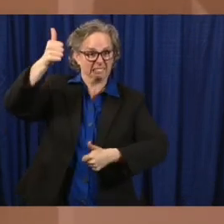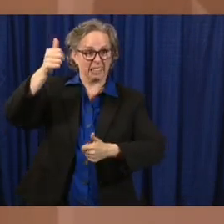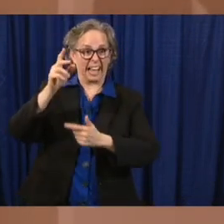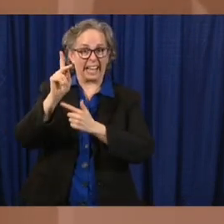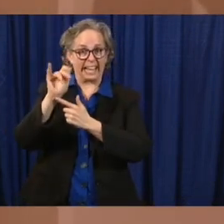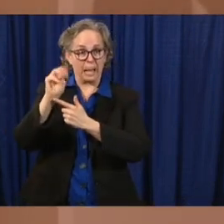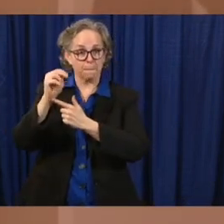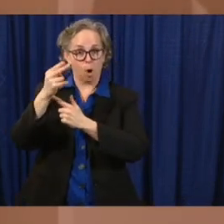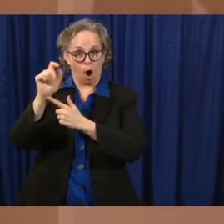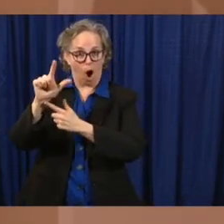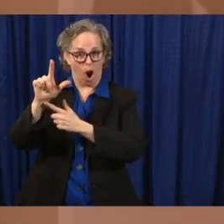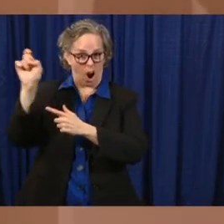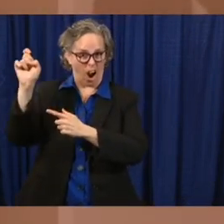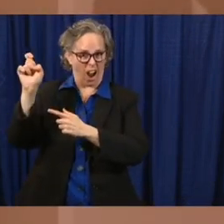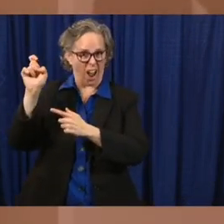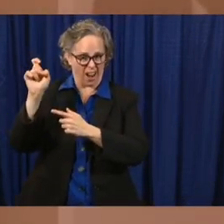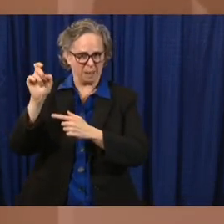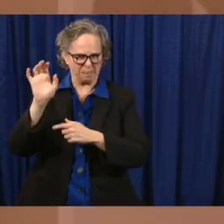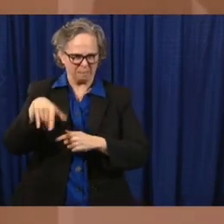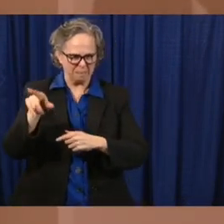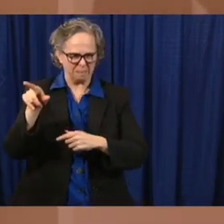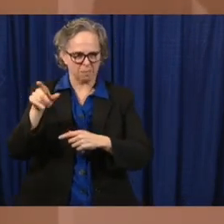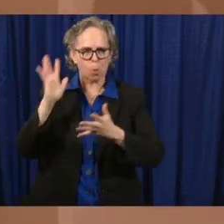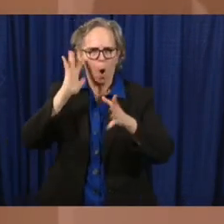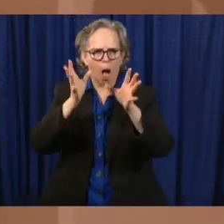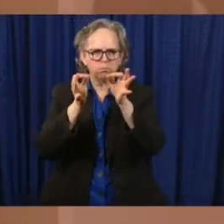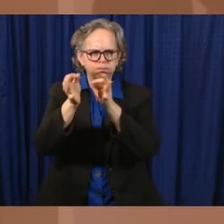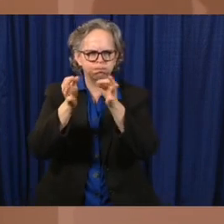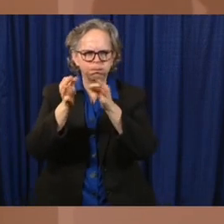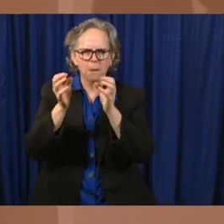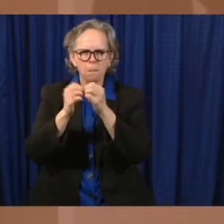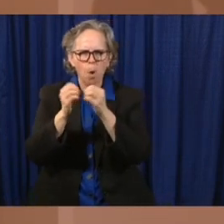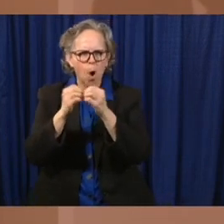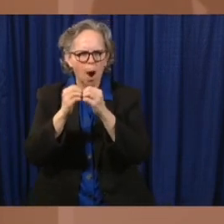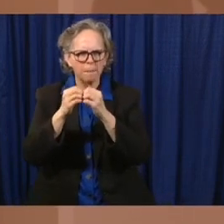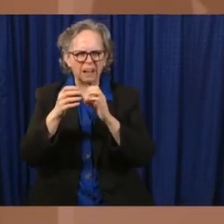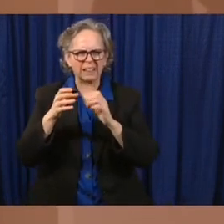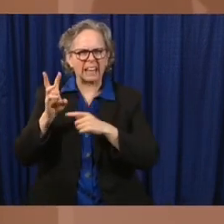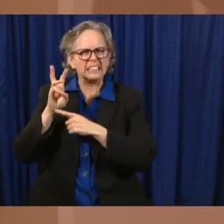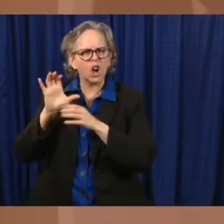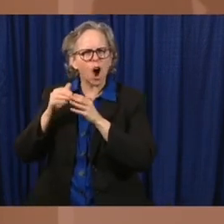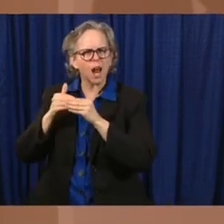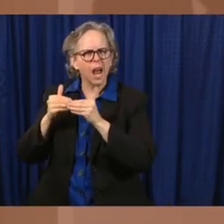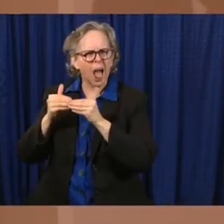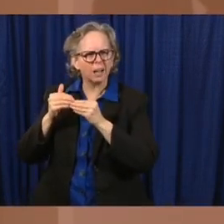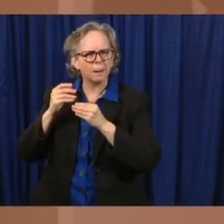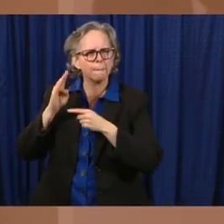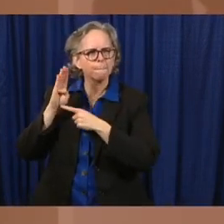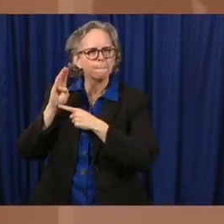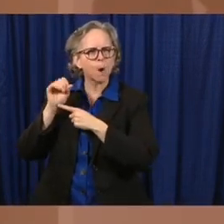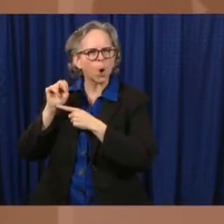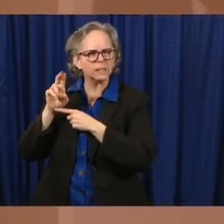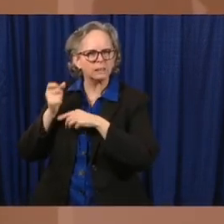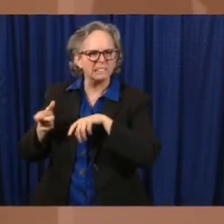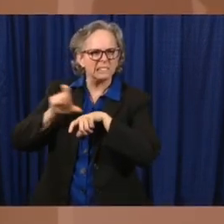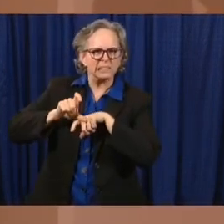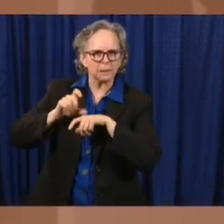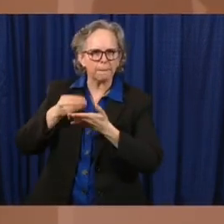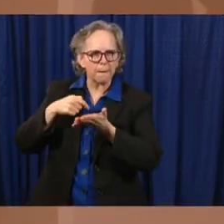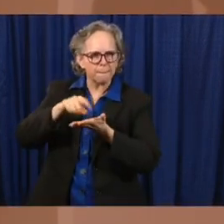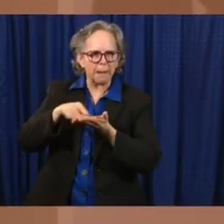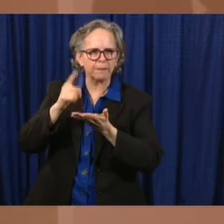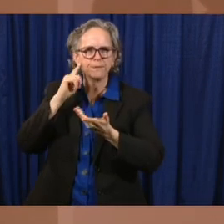the department expects to have the $600 bonus payment to qualified unemployment comp recipients.